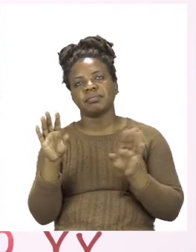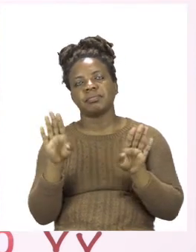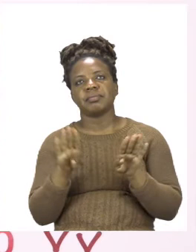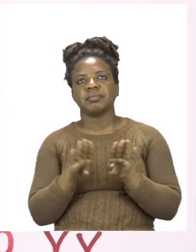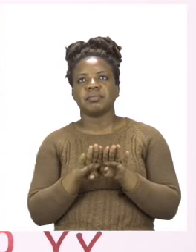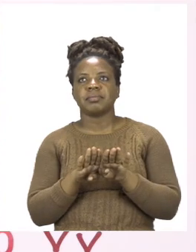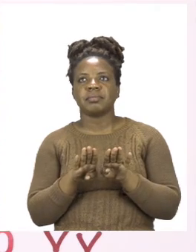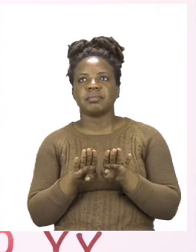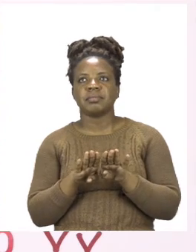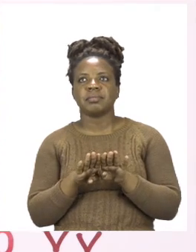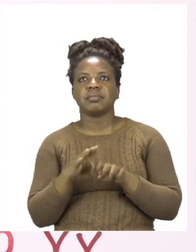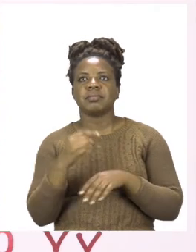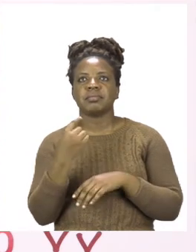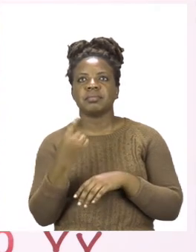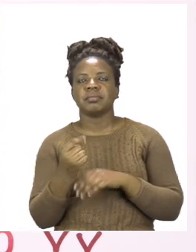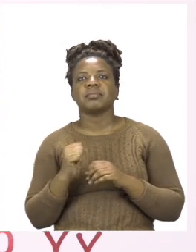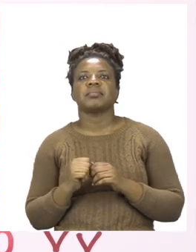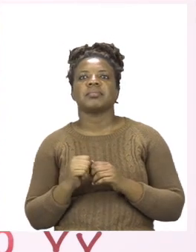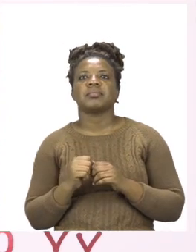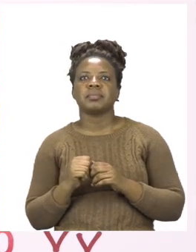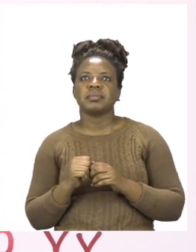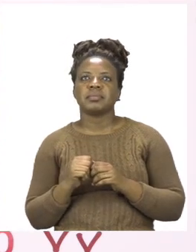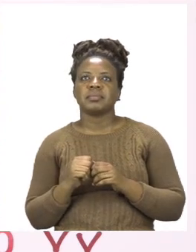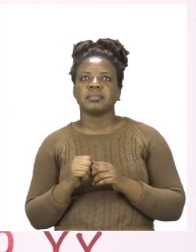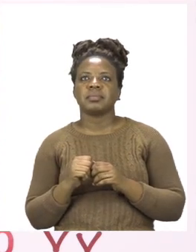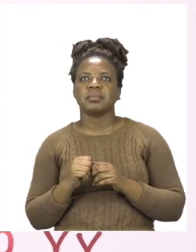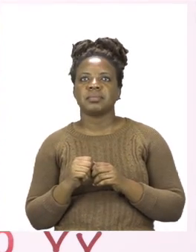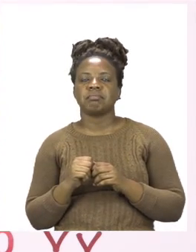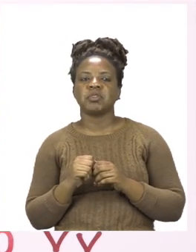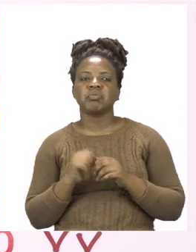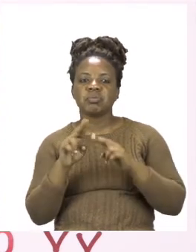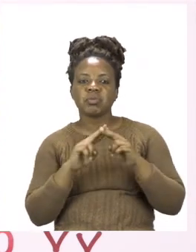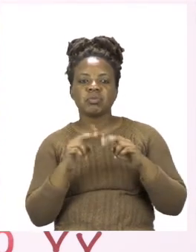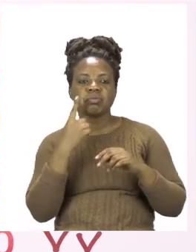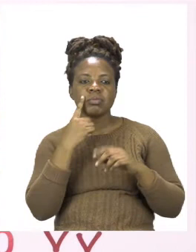you find which vowel sound you're going to be dealing with. In this case, we had